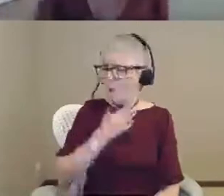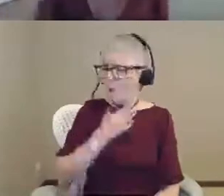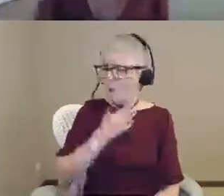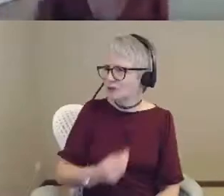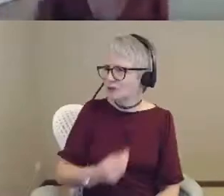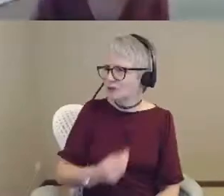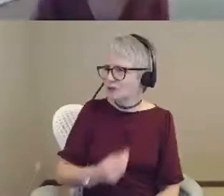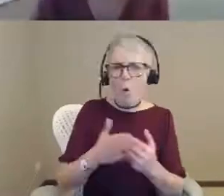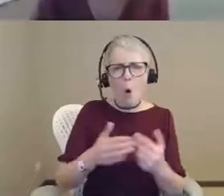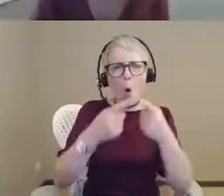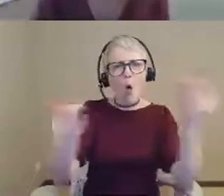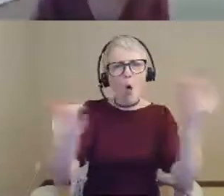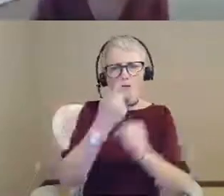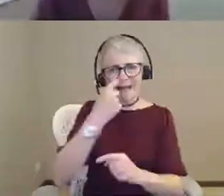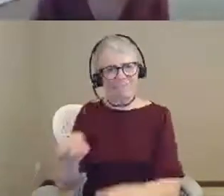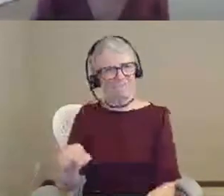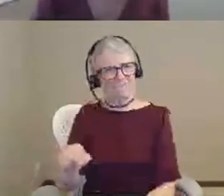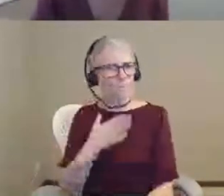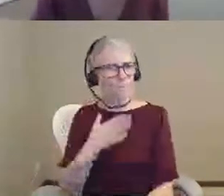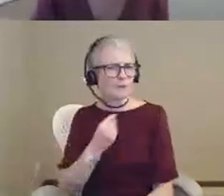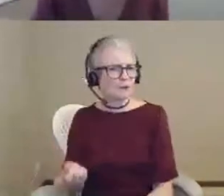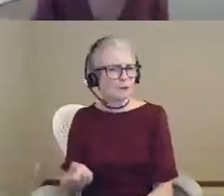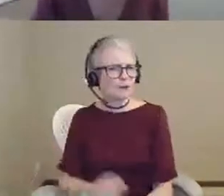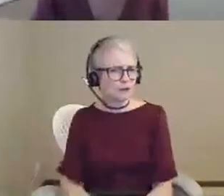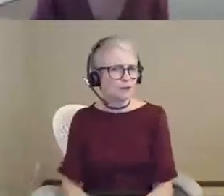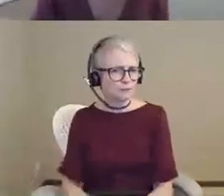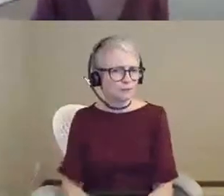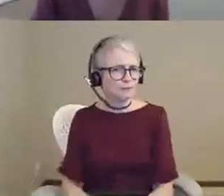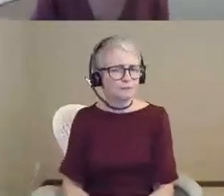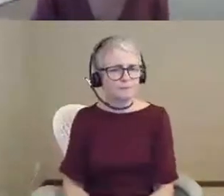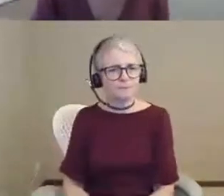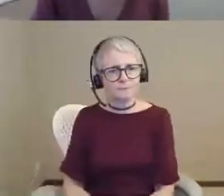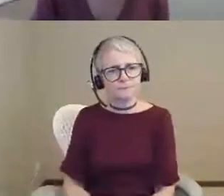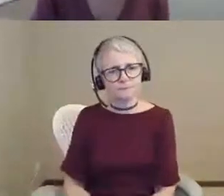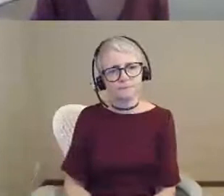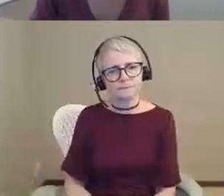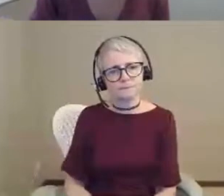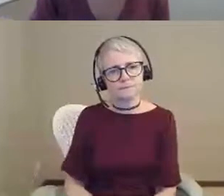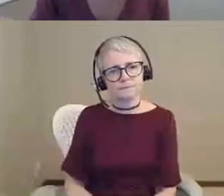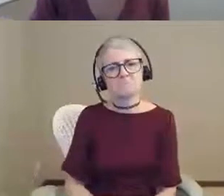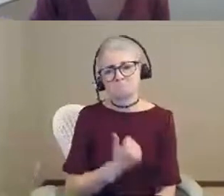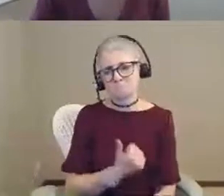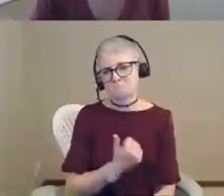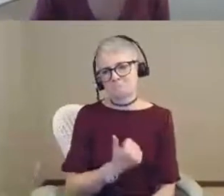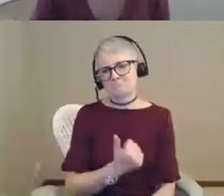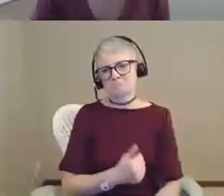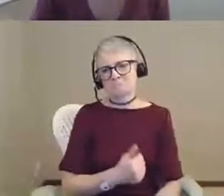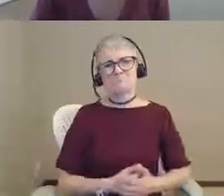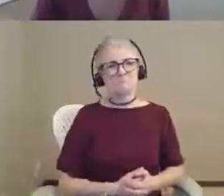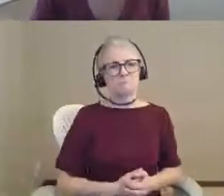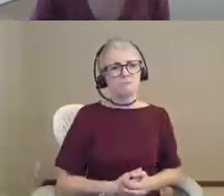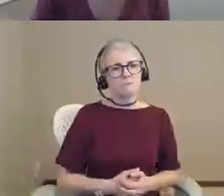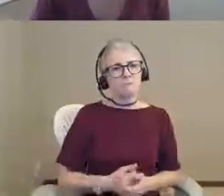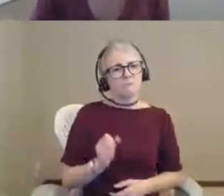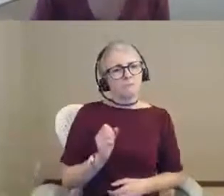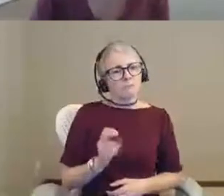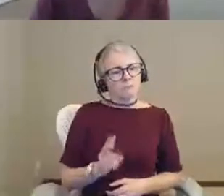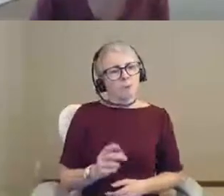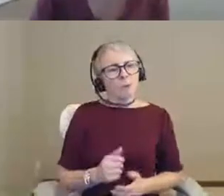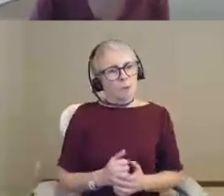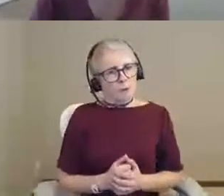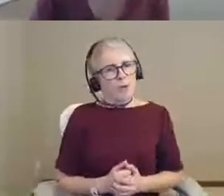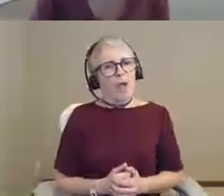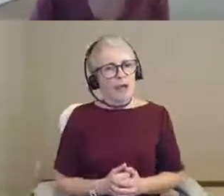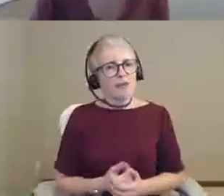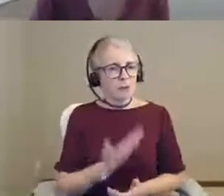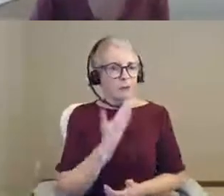more screen-based tools can act more like the template-based tools. Brilliant. So I think that just